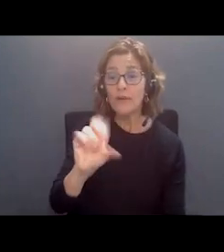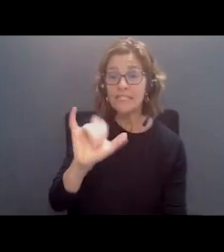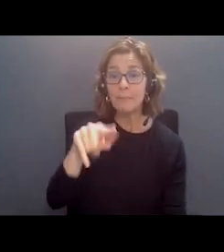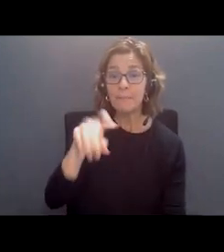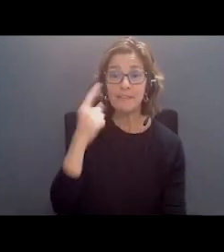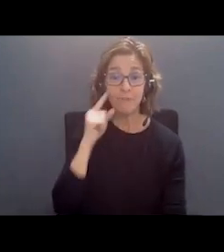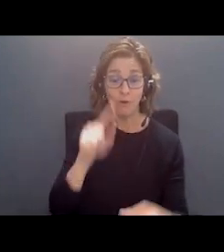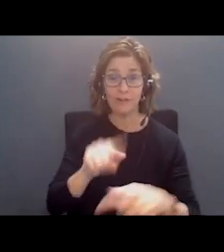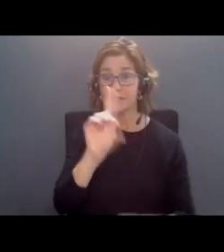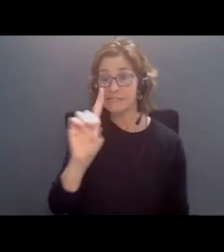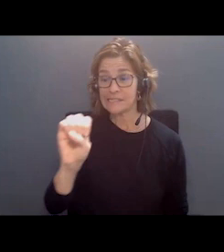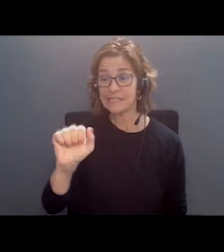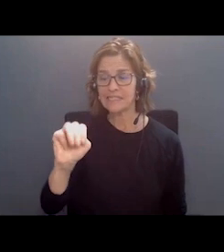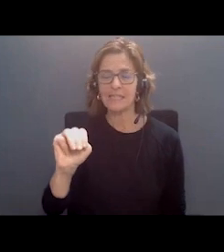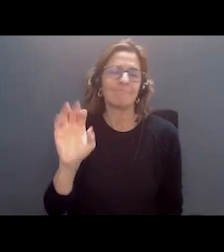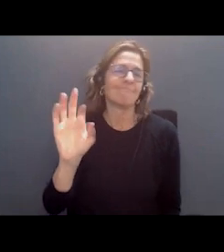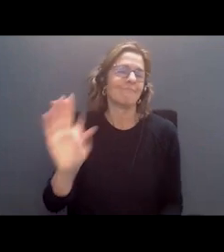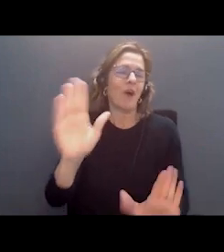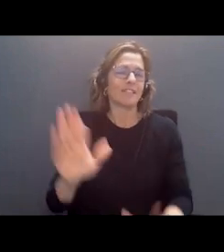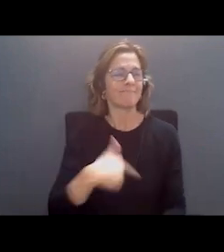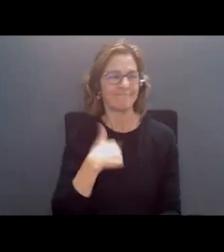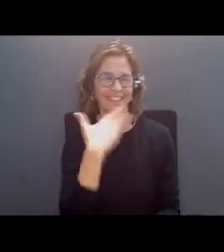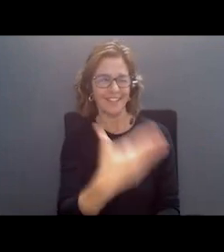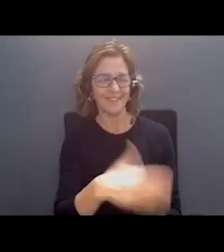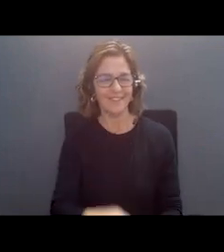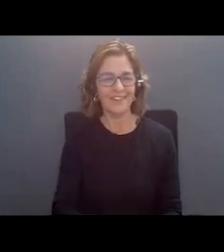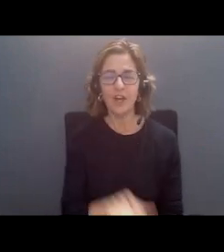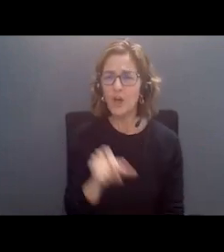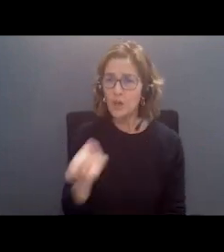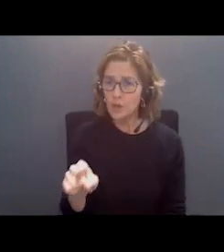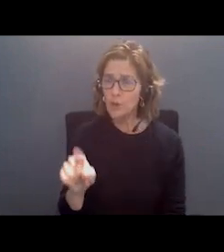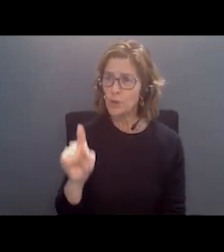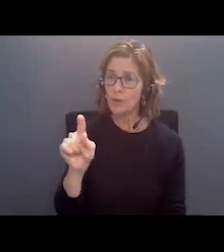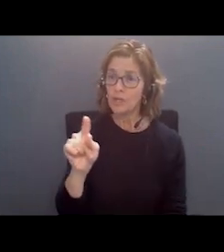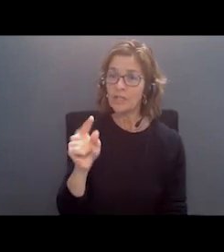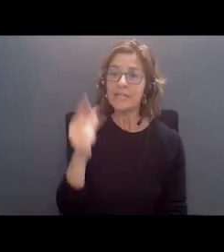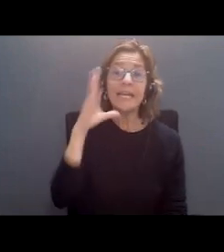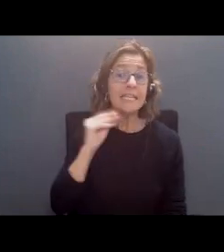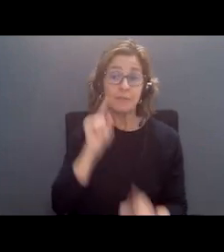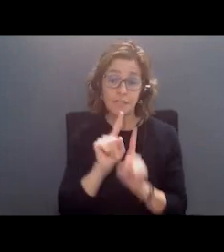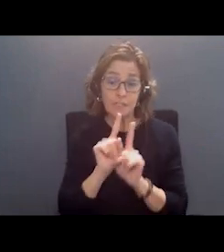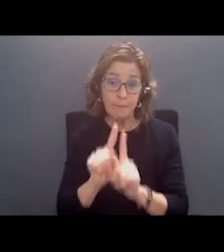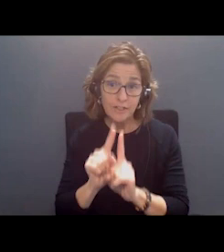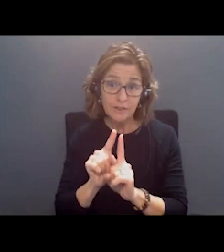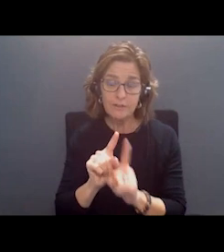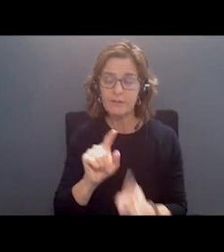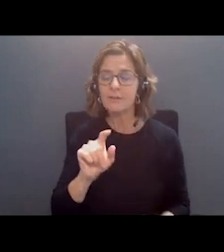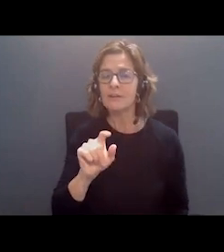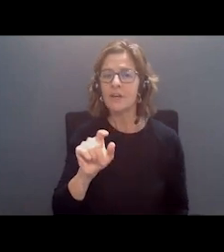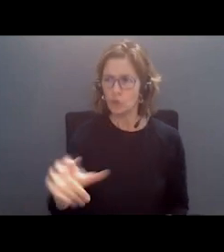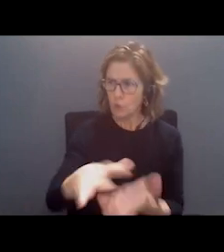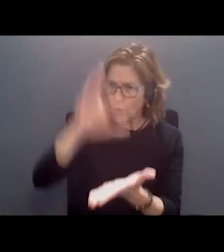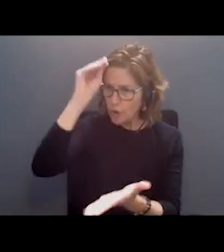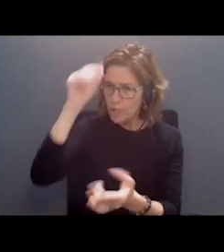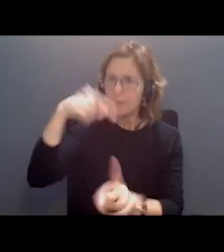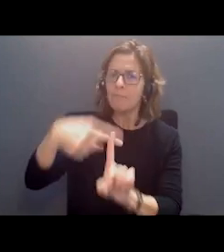Thank you. It sounds like you have learned some wonderful things through your mentorability experience, as well as through the other mentors in your